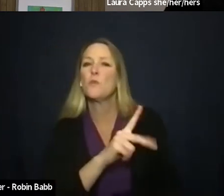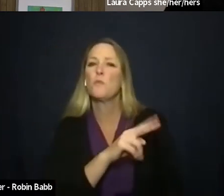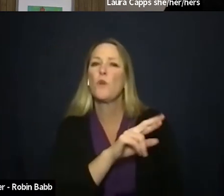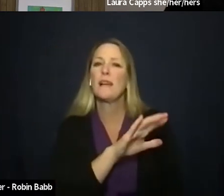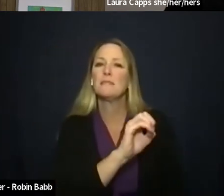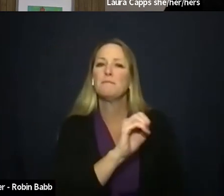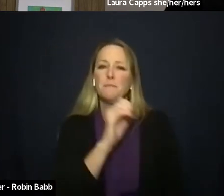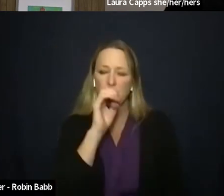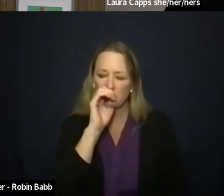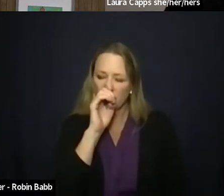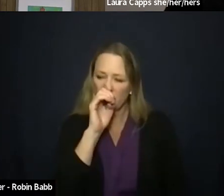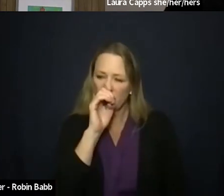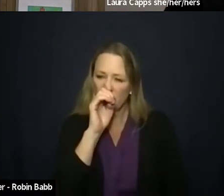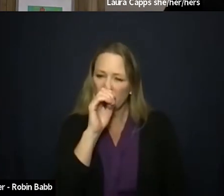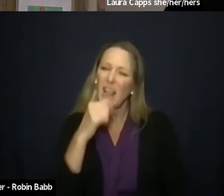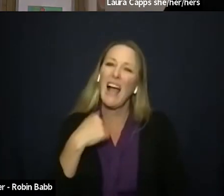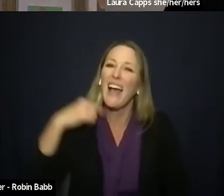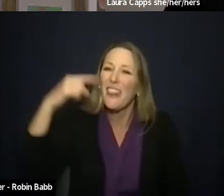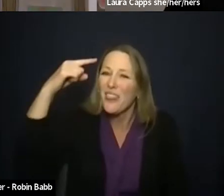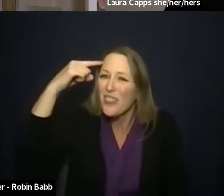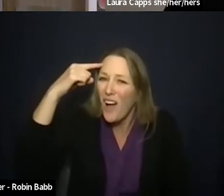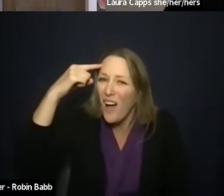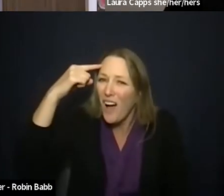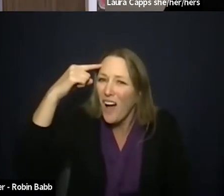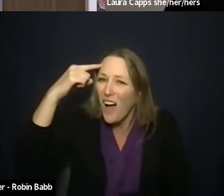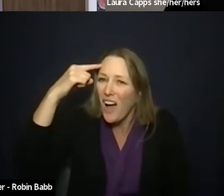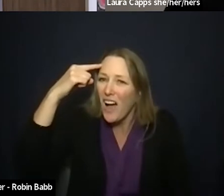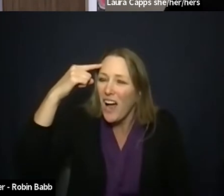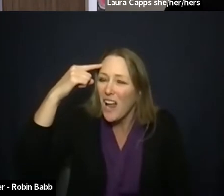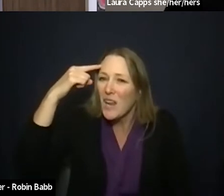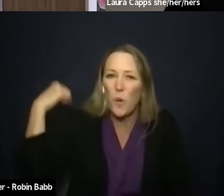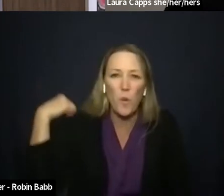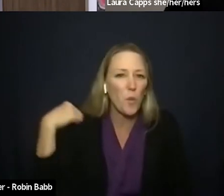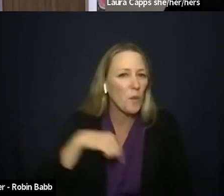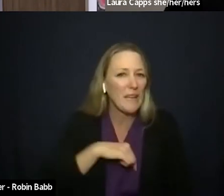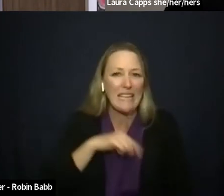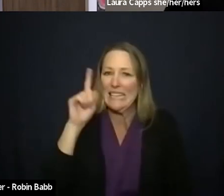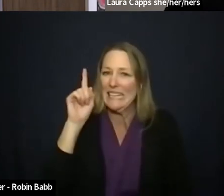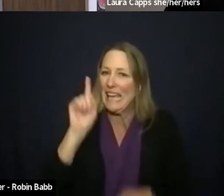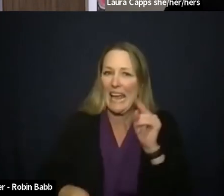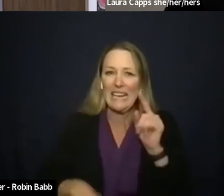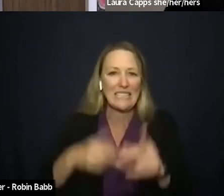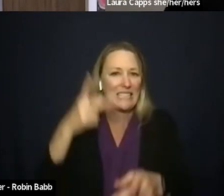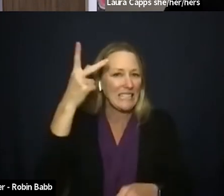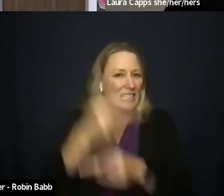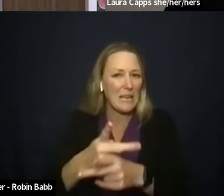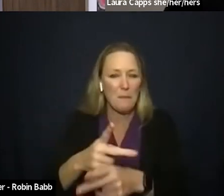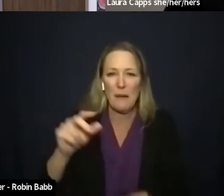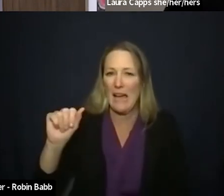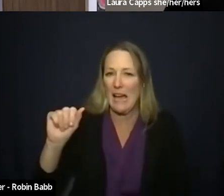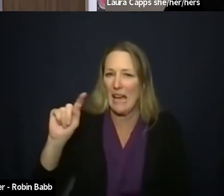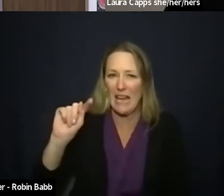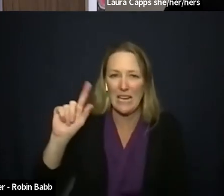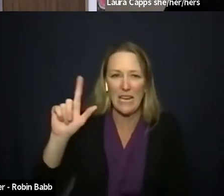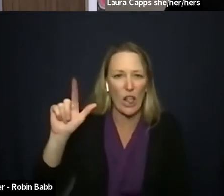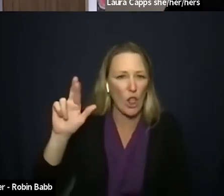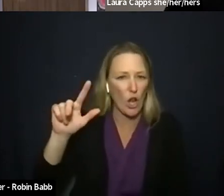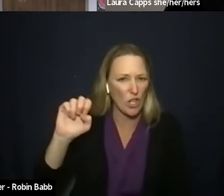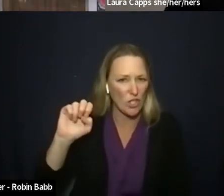i was under the impression that we don't have the option to stay with at-large is that correct